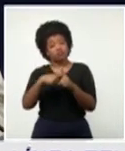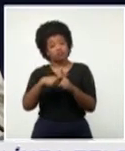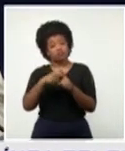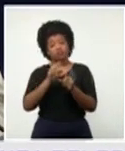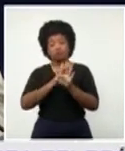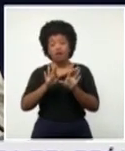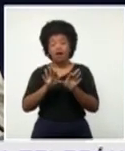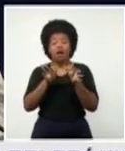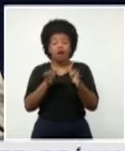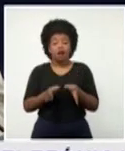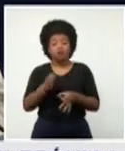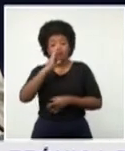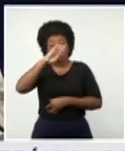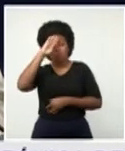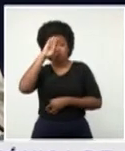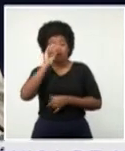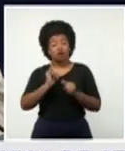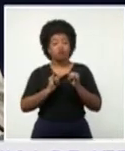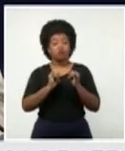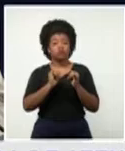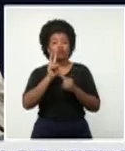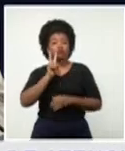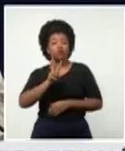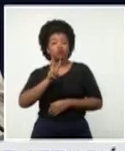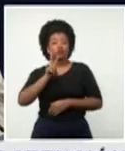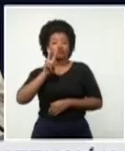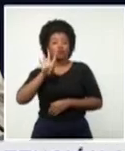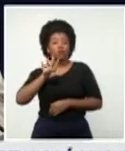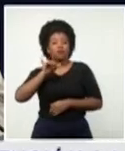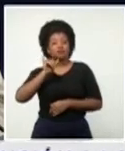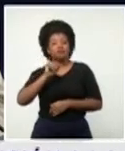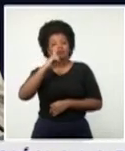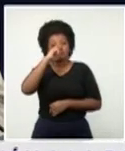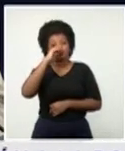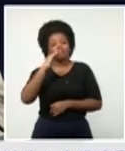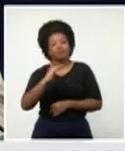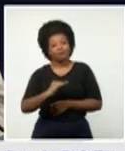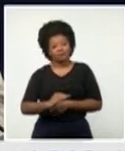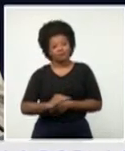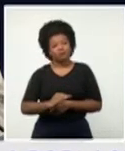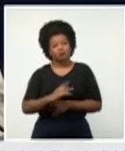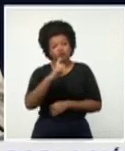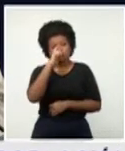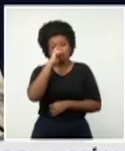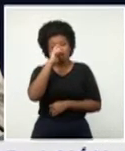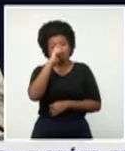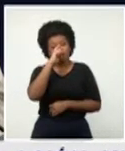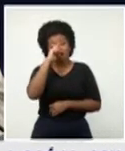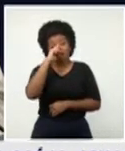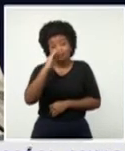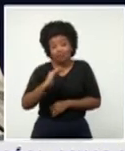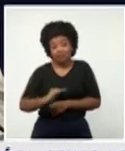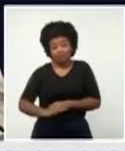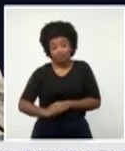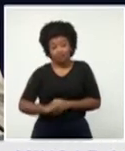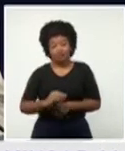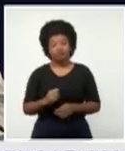Thus, 246 children have been confirmed with the disease in the country,